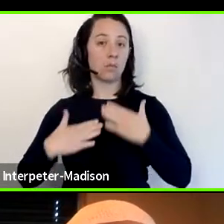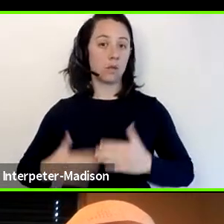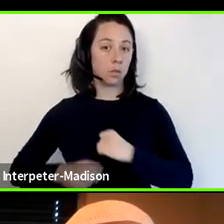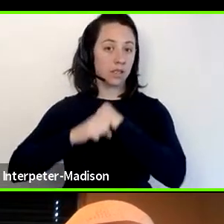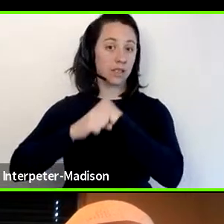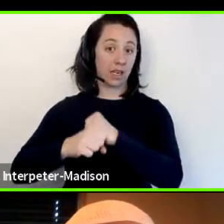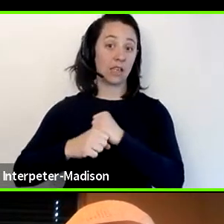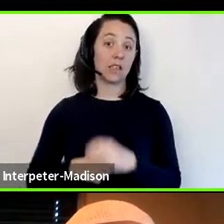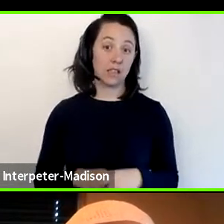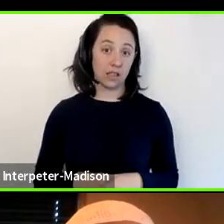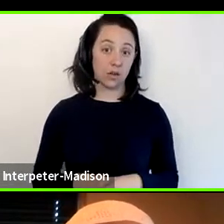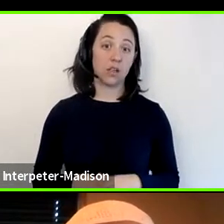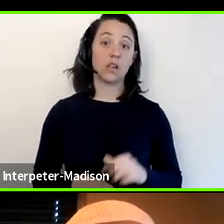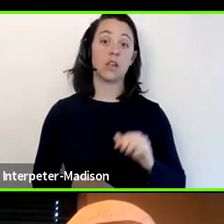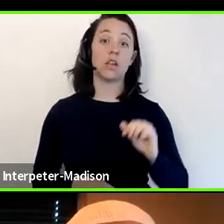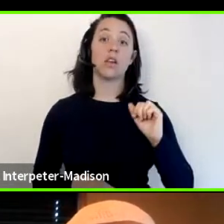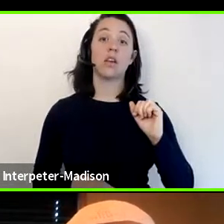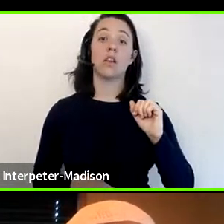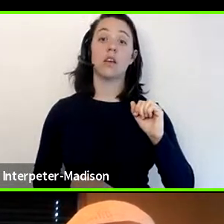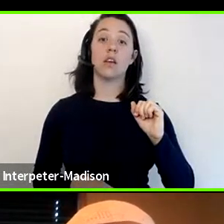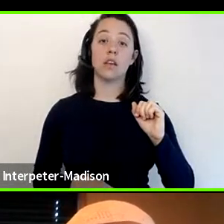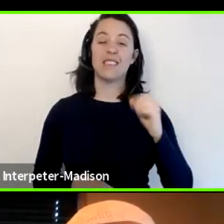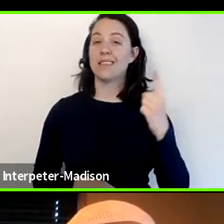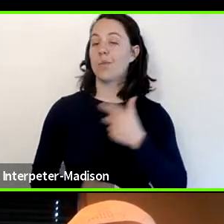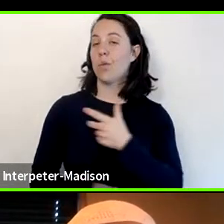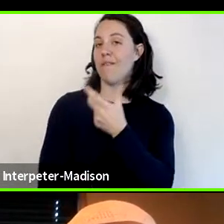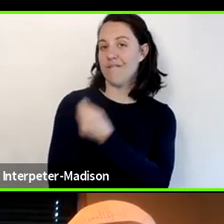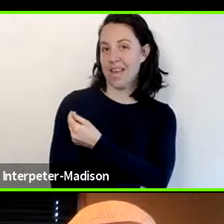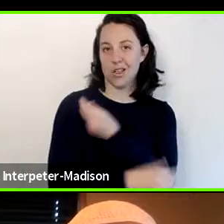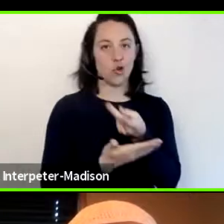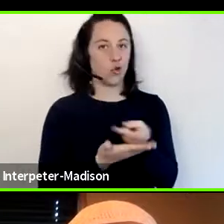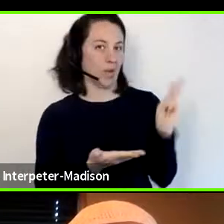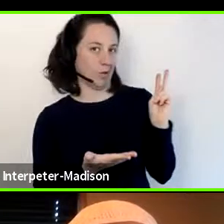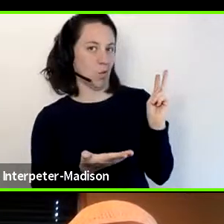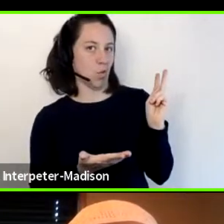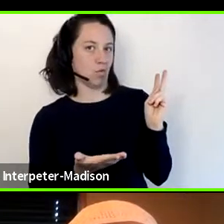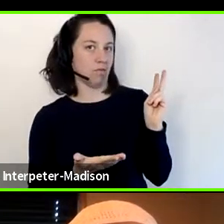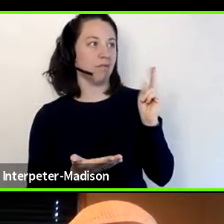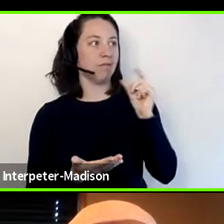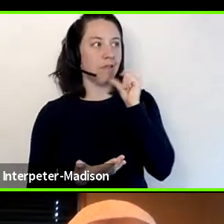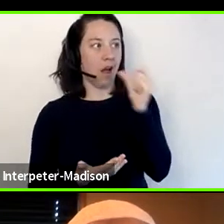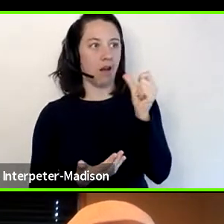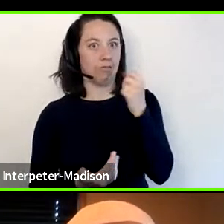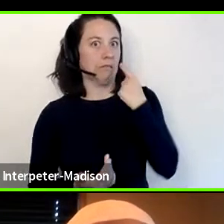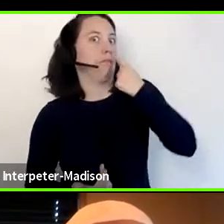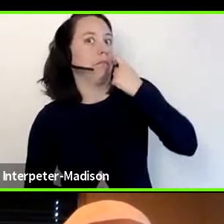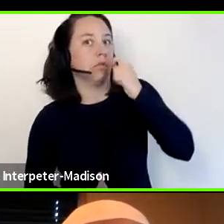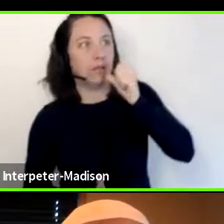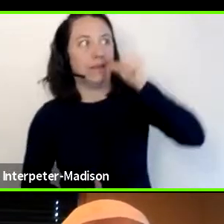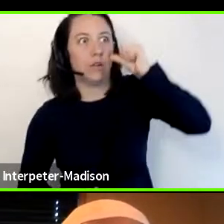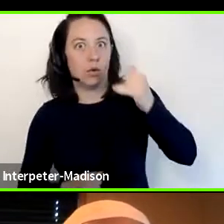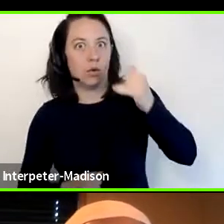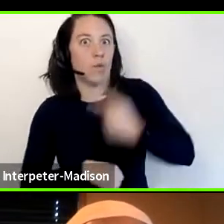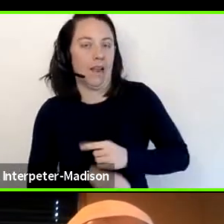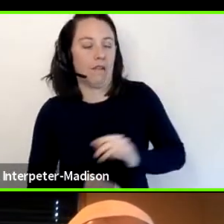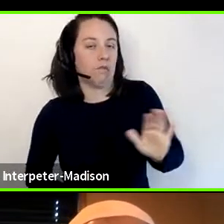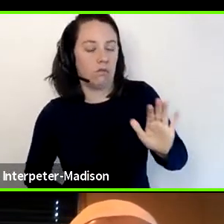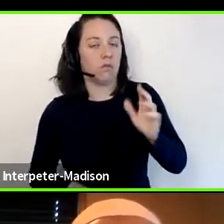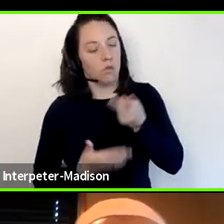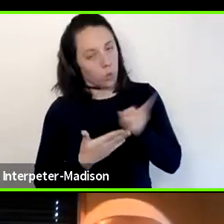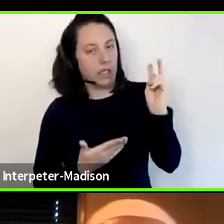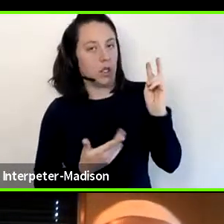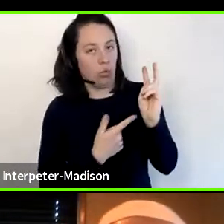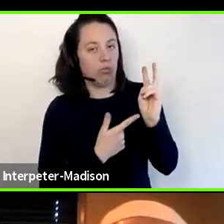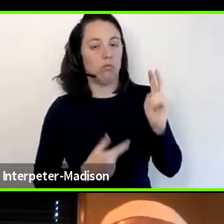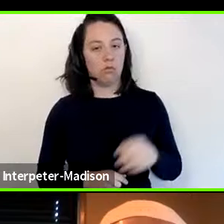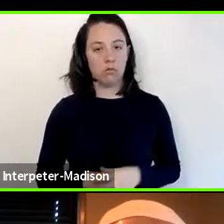my vaccine 2 weeks ago, not necessarily someone who got their vaccine yesterday, just to kind of give context also. So, sorry. And